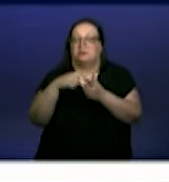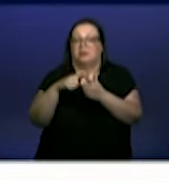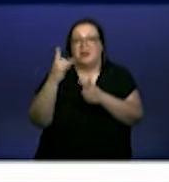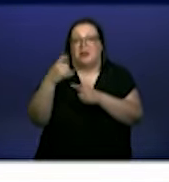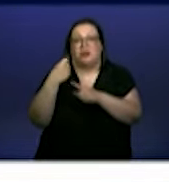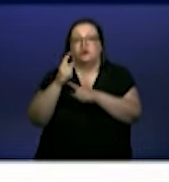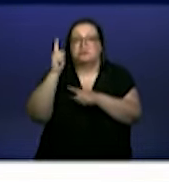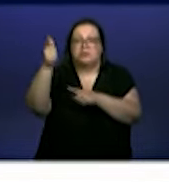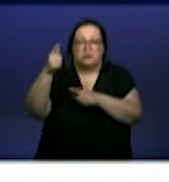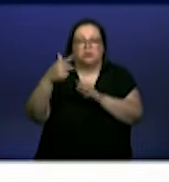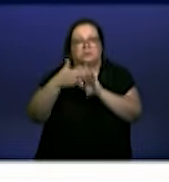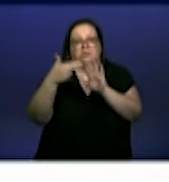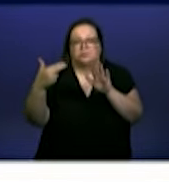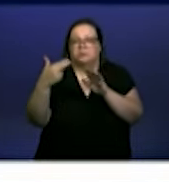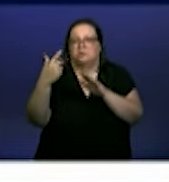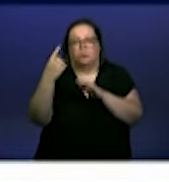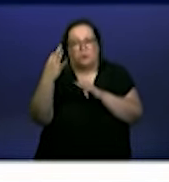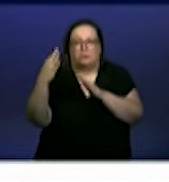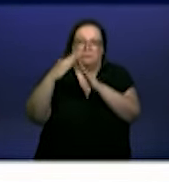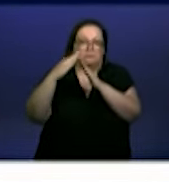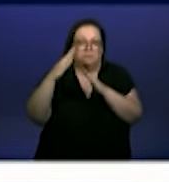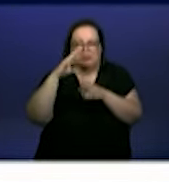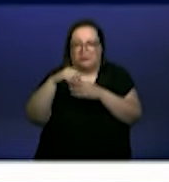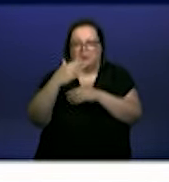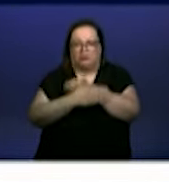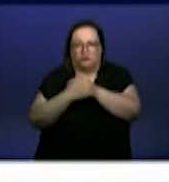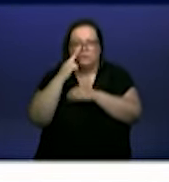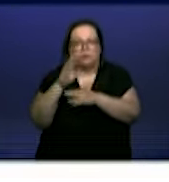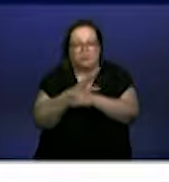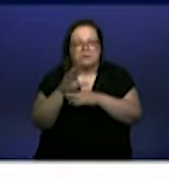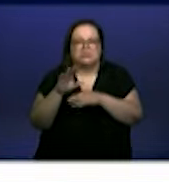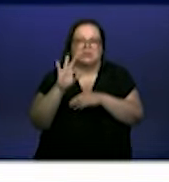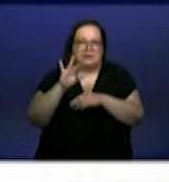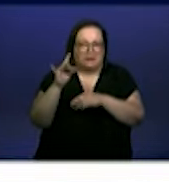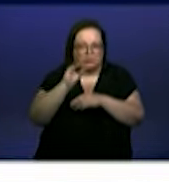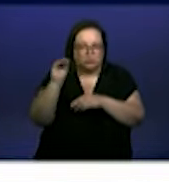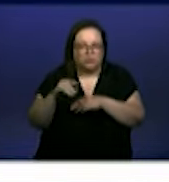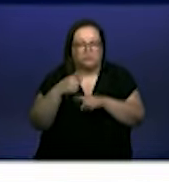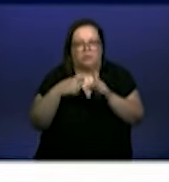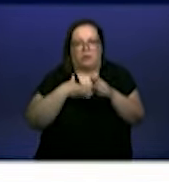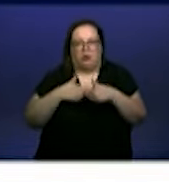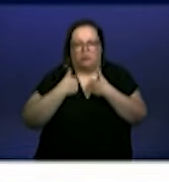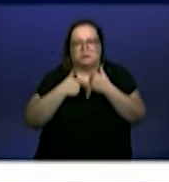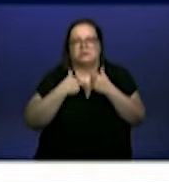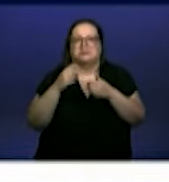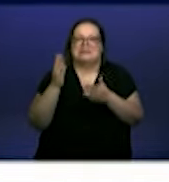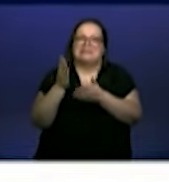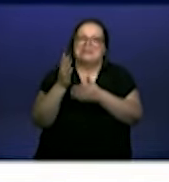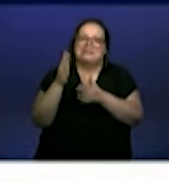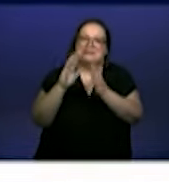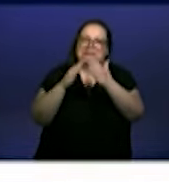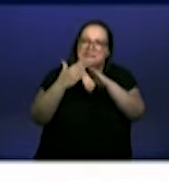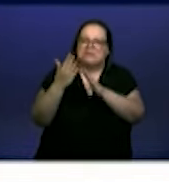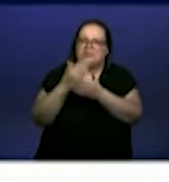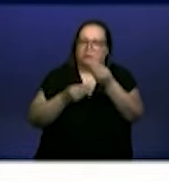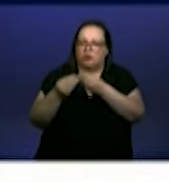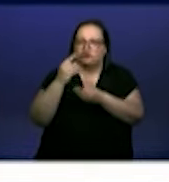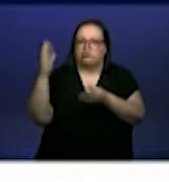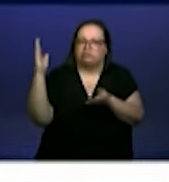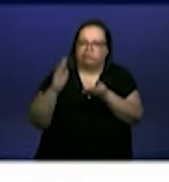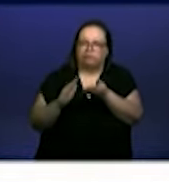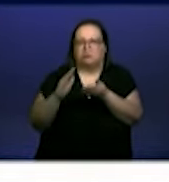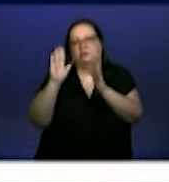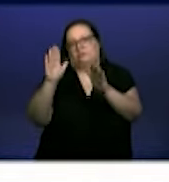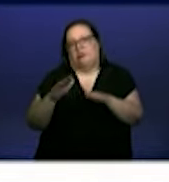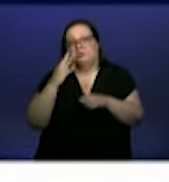had a 94% approval rating from my residents. We cut the city budget and had a fabulous experience. Well, many of you know, after